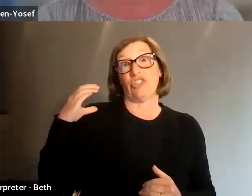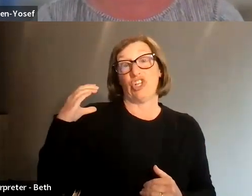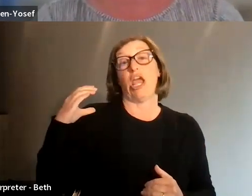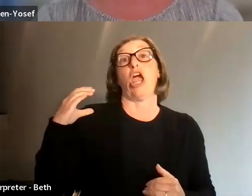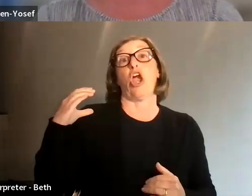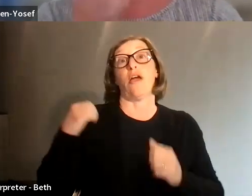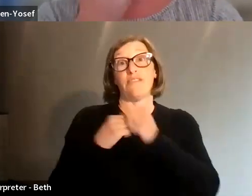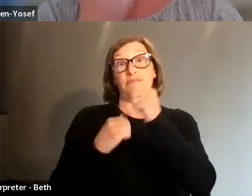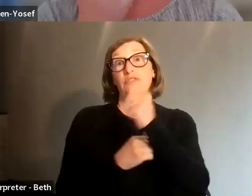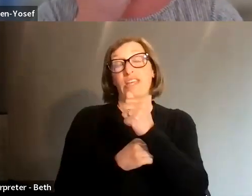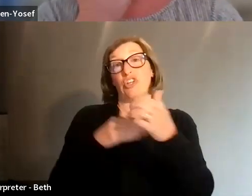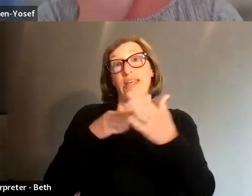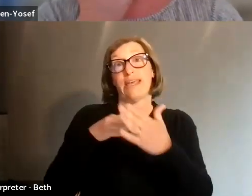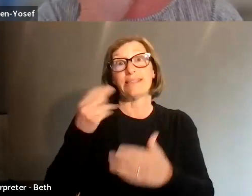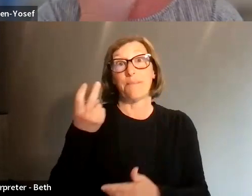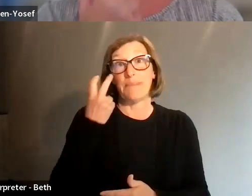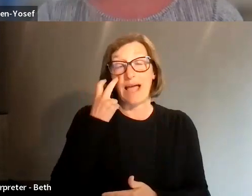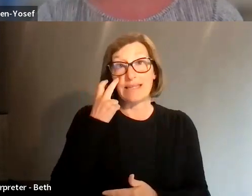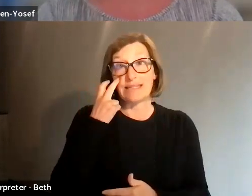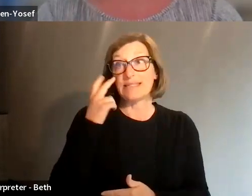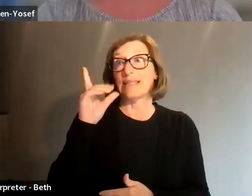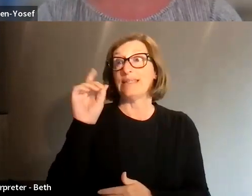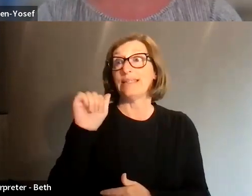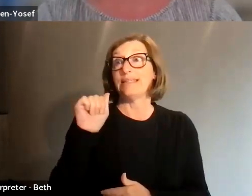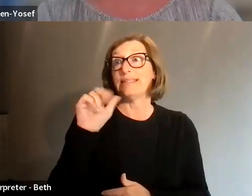Fighting Blindness Board of Directors, David Brent.